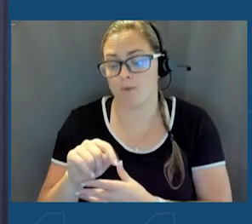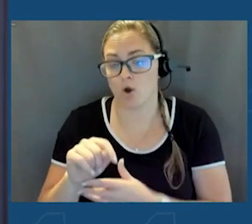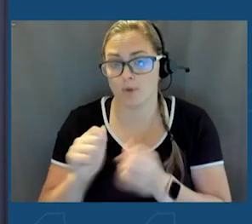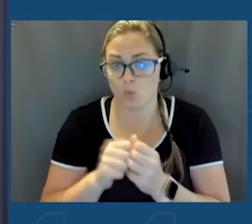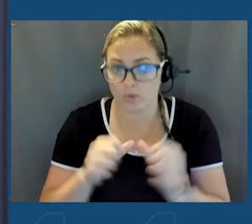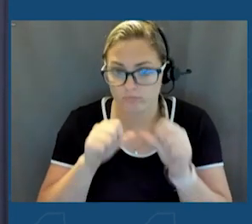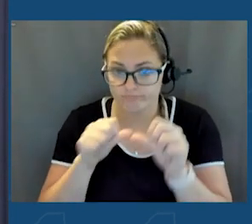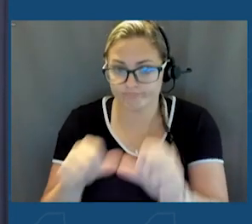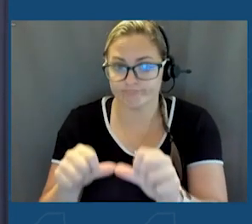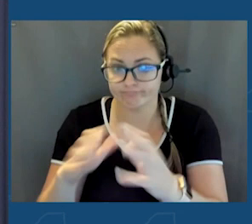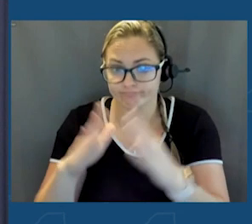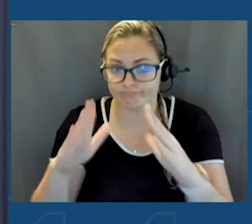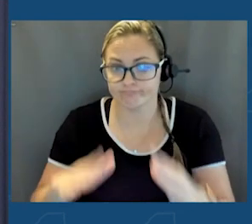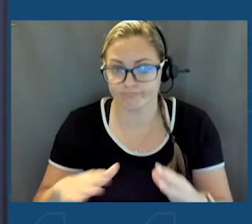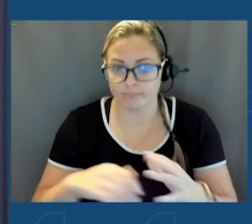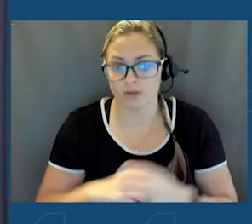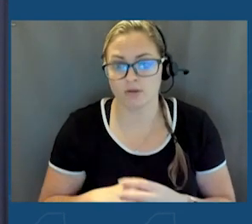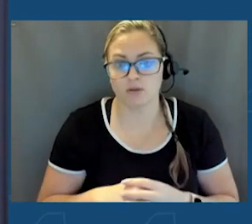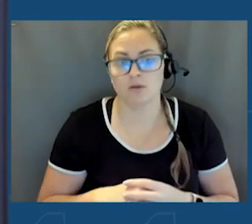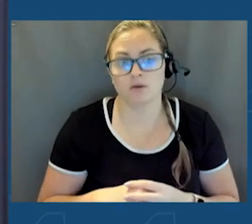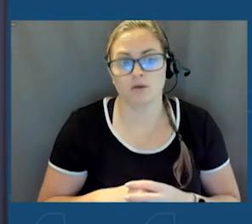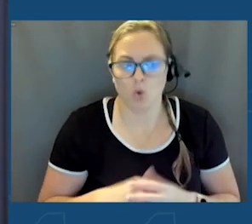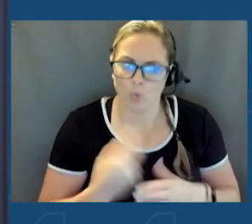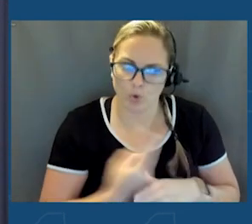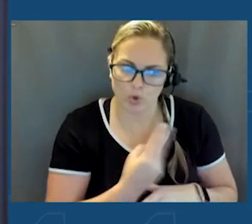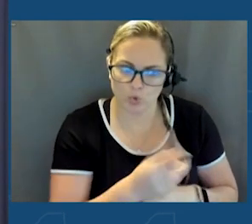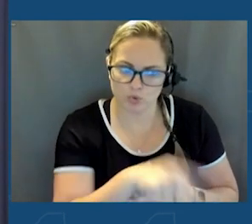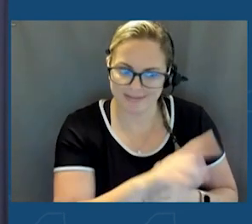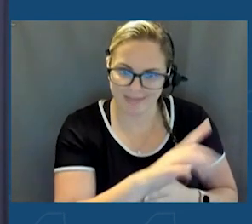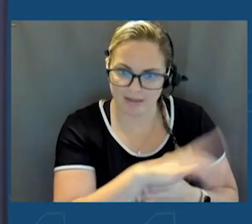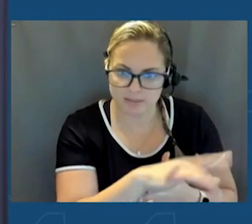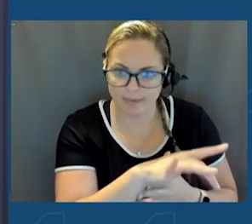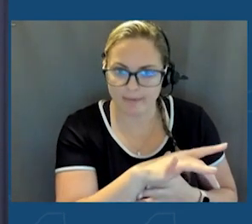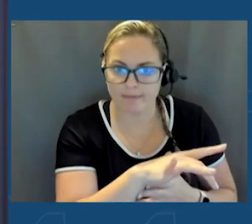housing. Repurposing these housing are going to allow